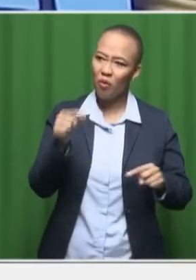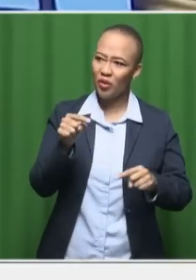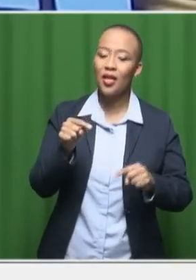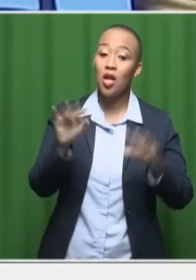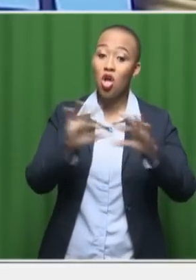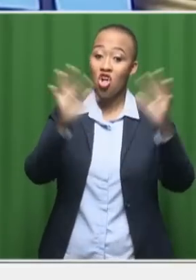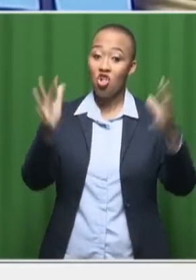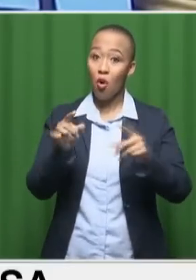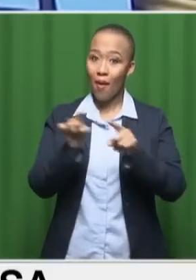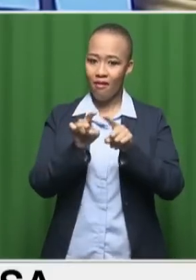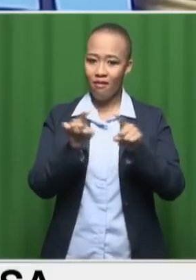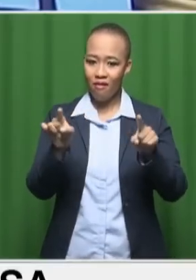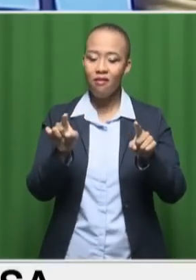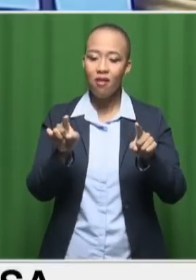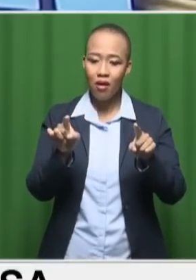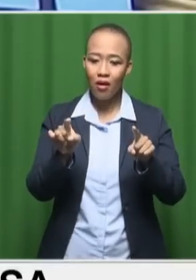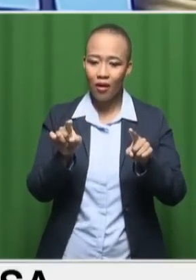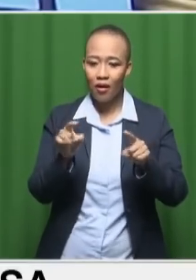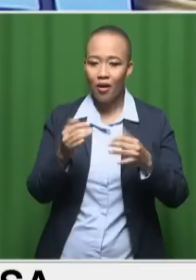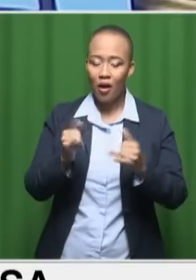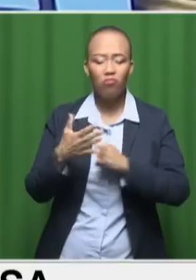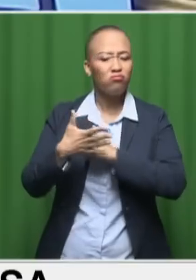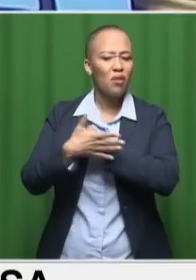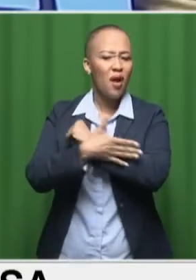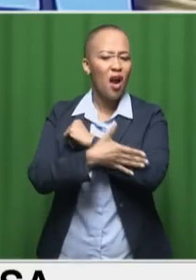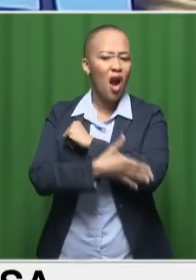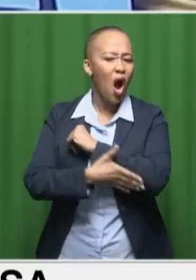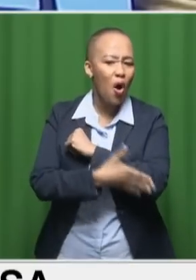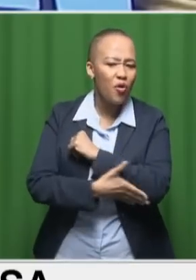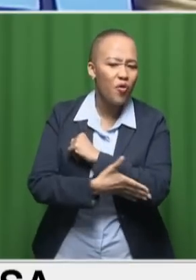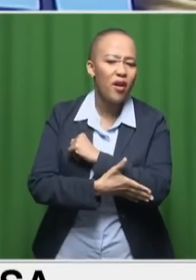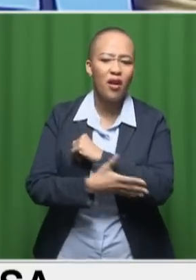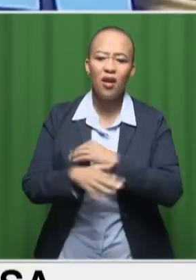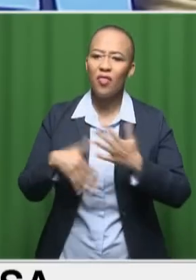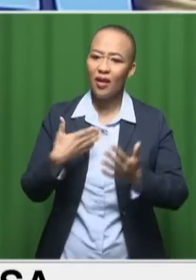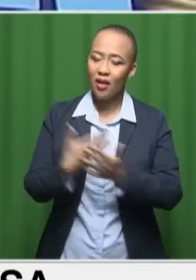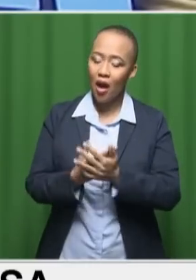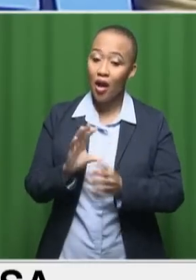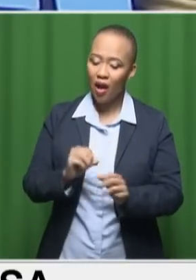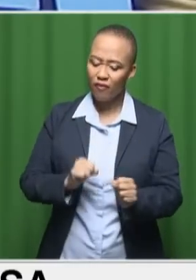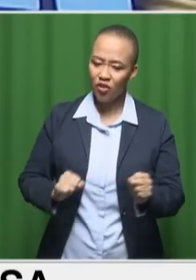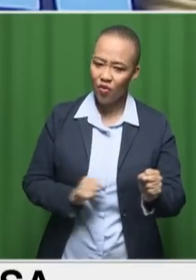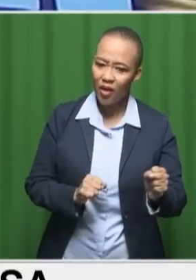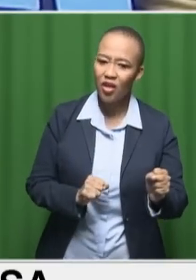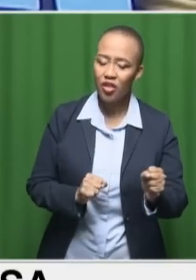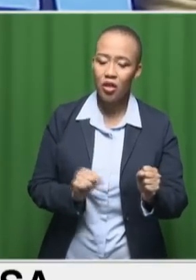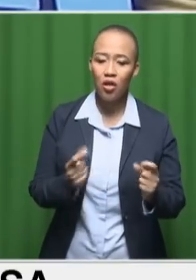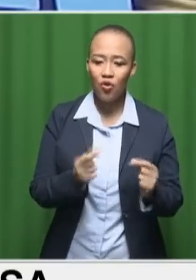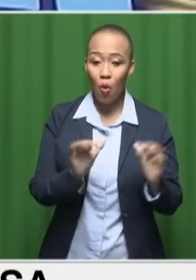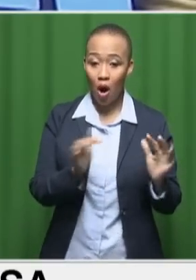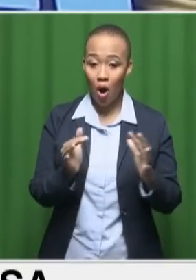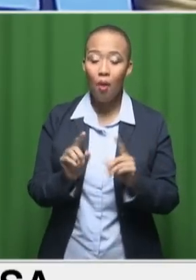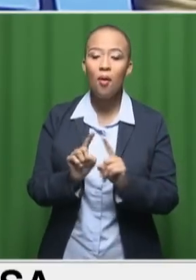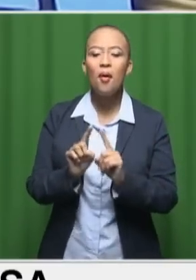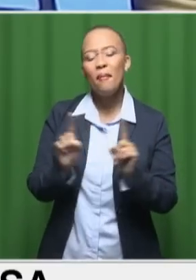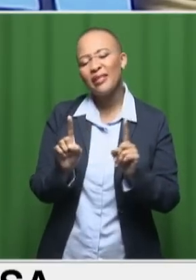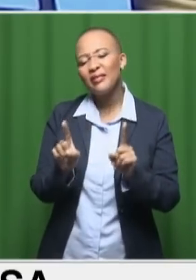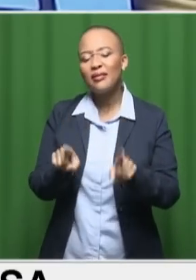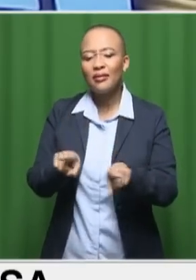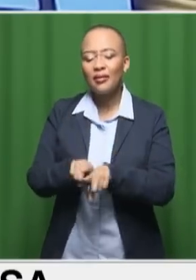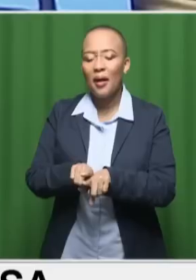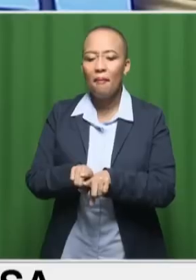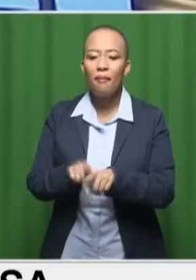facing to be a non-aligned country or maintaining its own strategic autonomy within that, but it also has shown